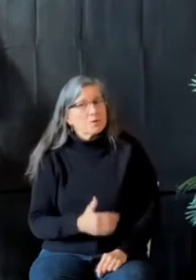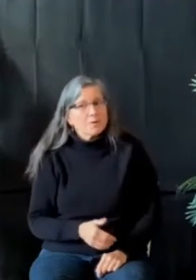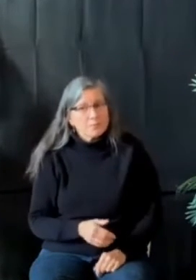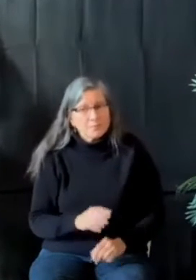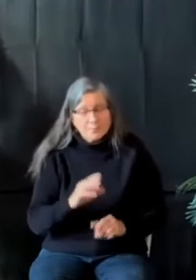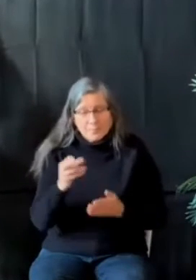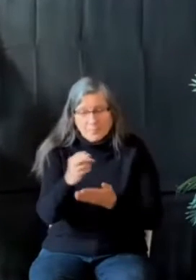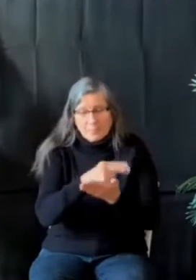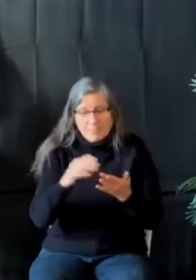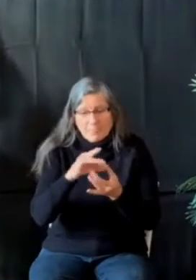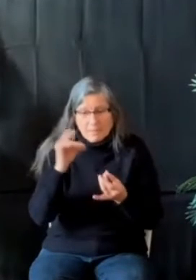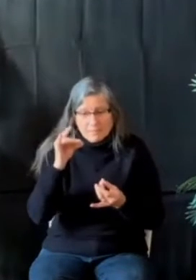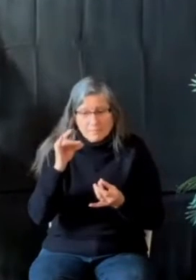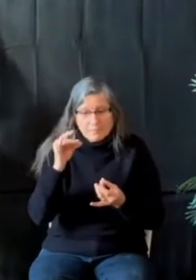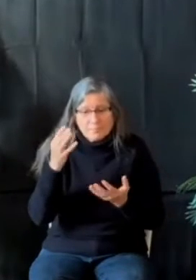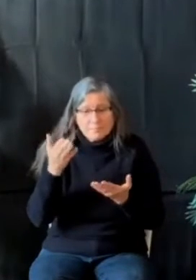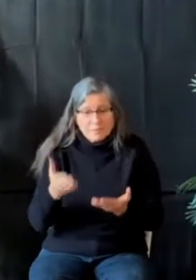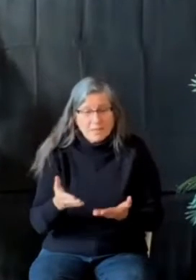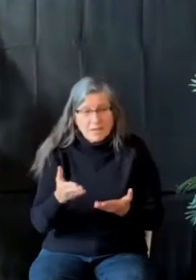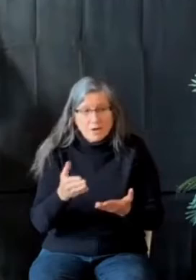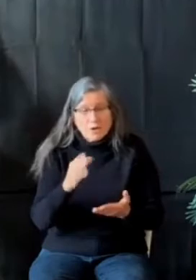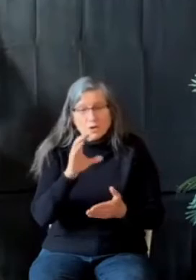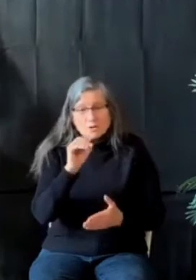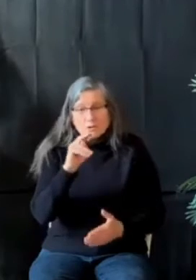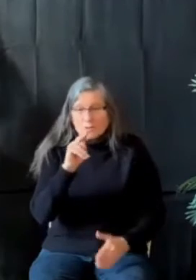And the Holy Spirit's right there to convict.